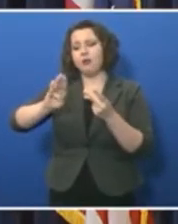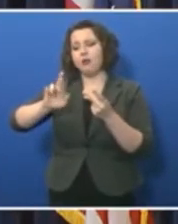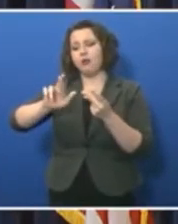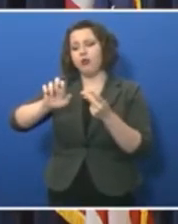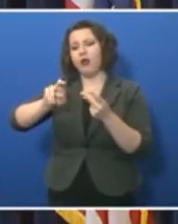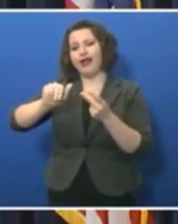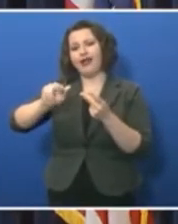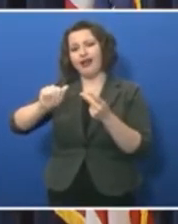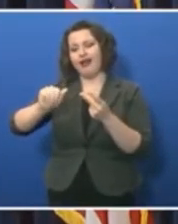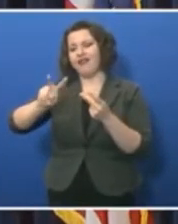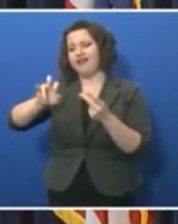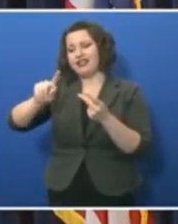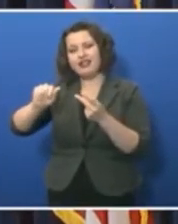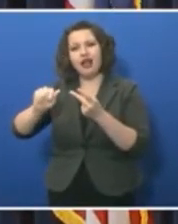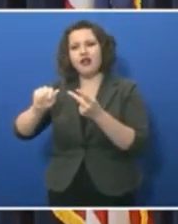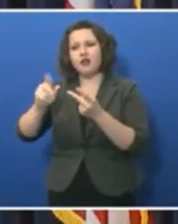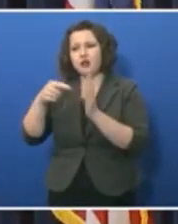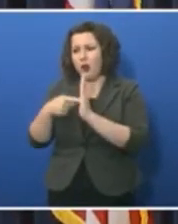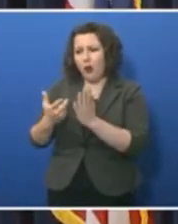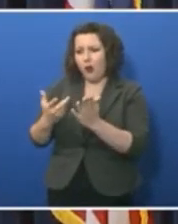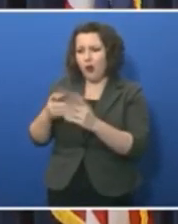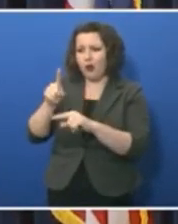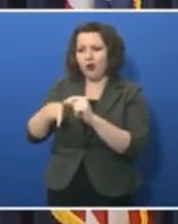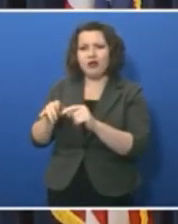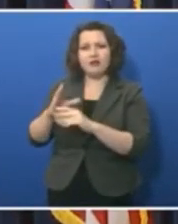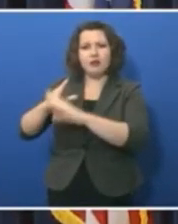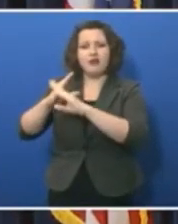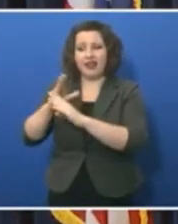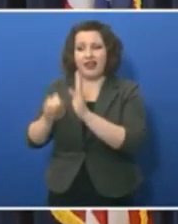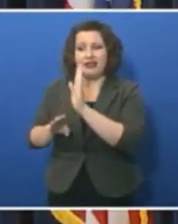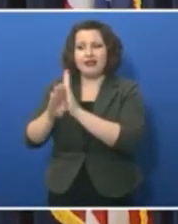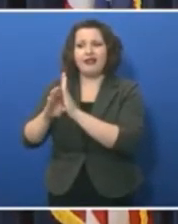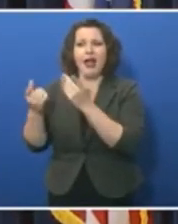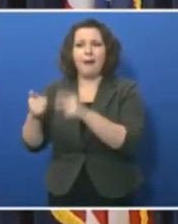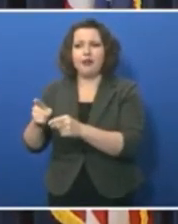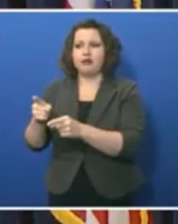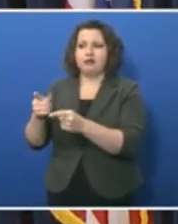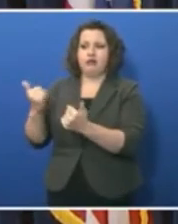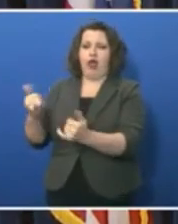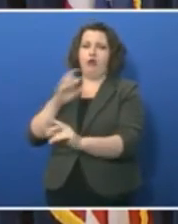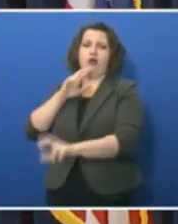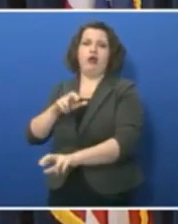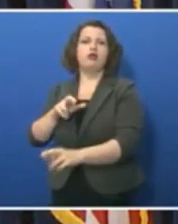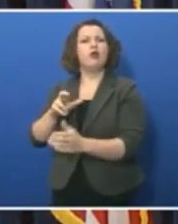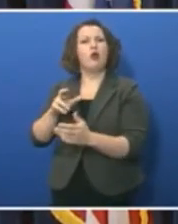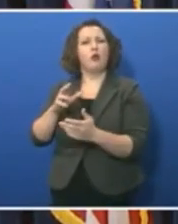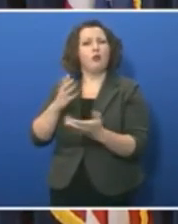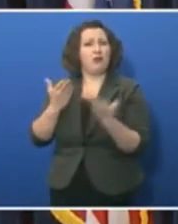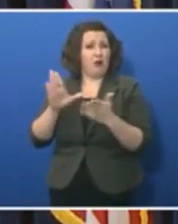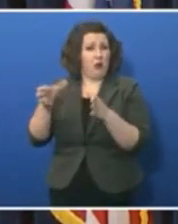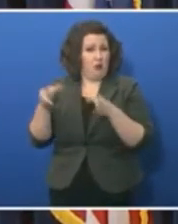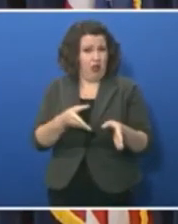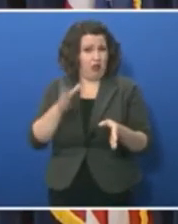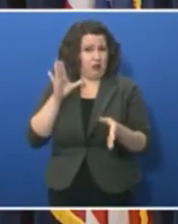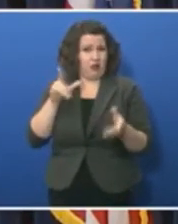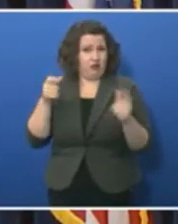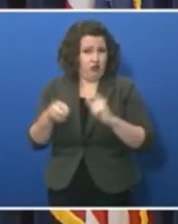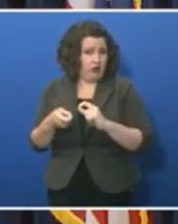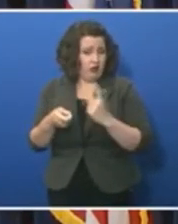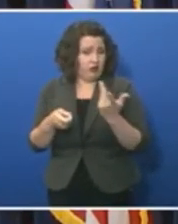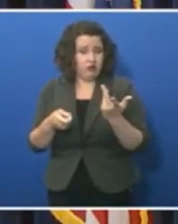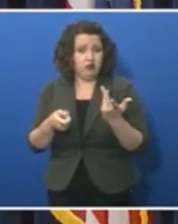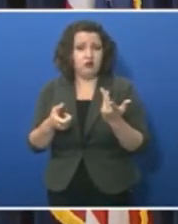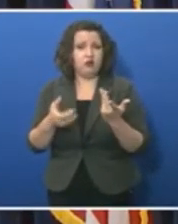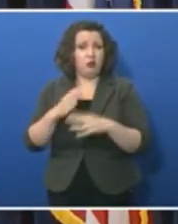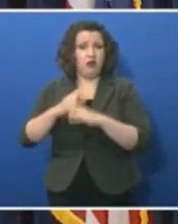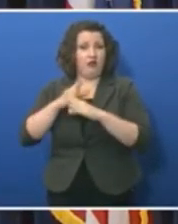the state wasn't able to get out ahead of them. The spikes are already happening and you're more reacting to them. Do you have any plans to change your strategy and like actually trying to prevent those spikes